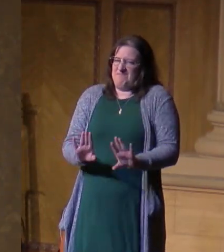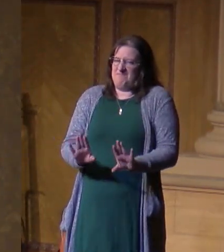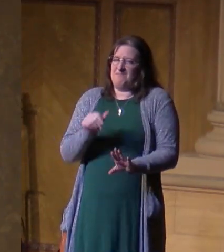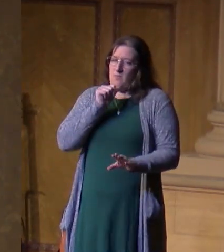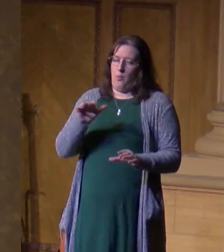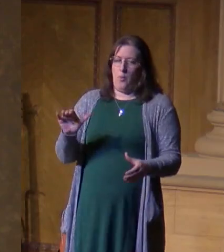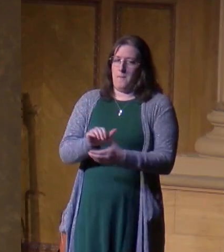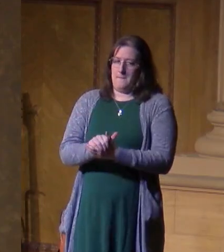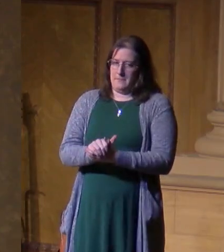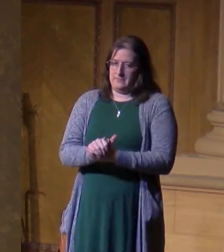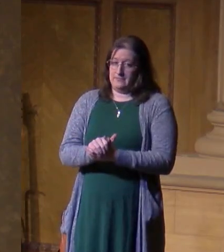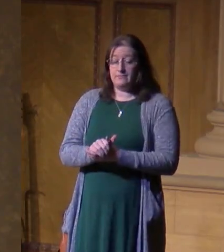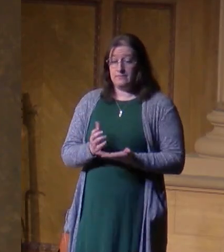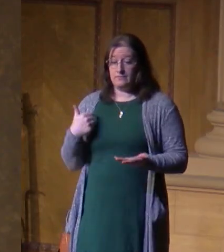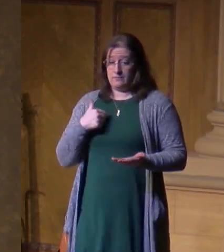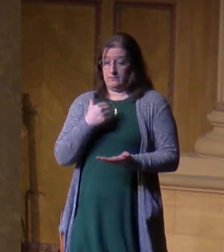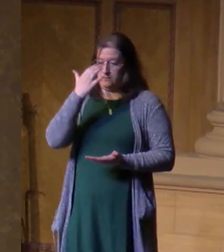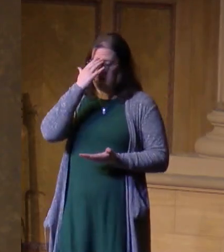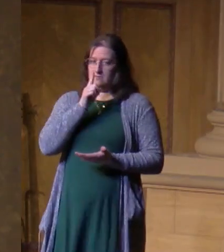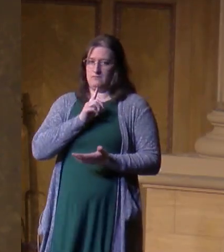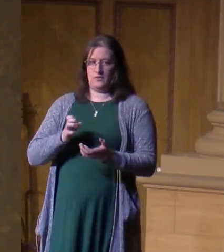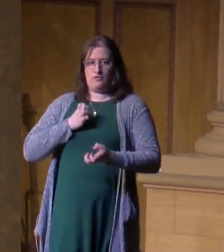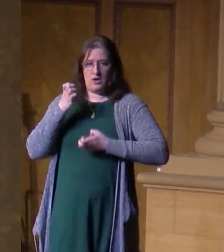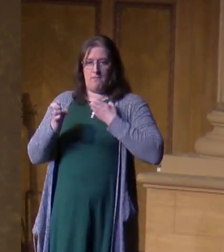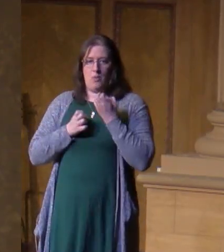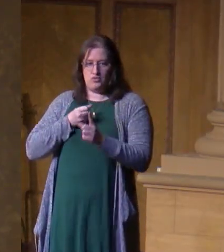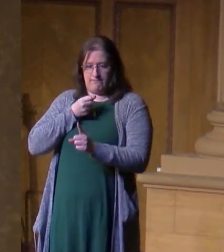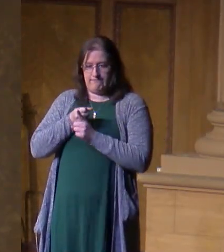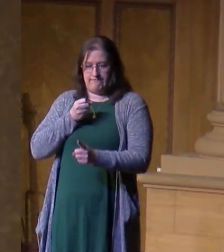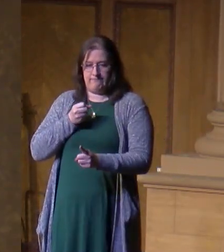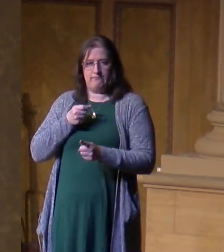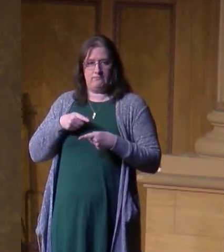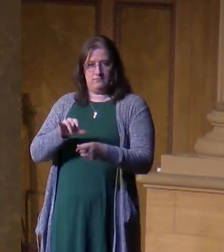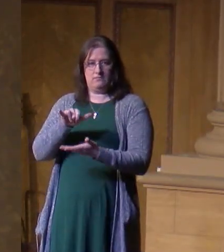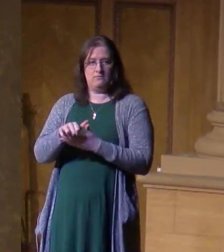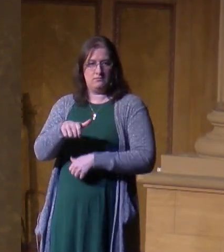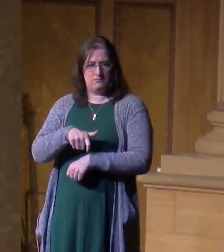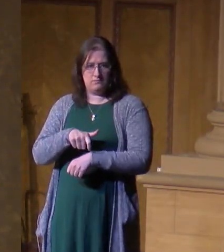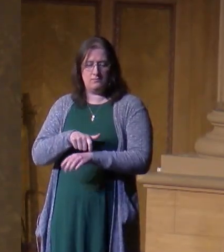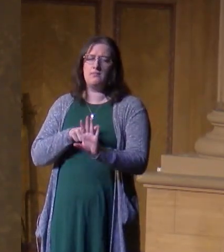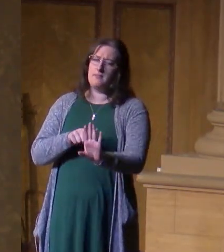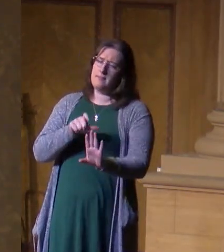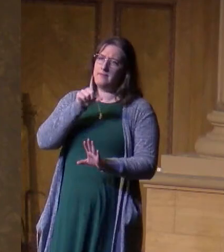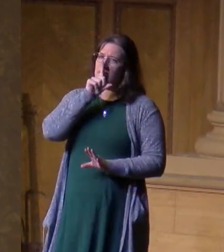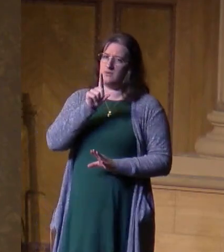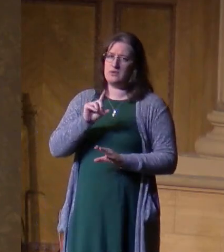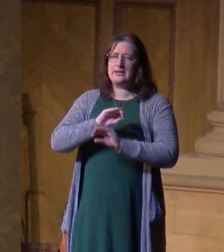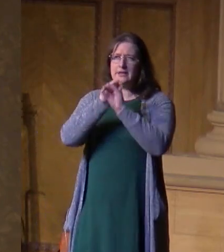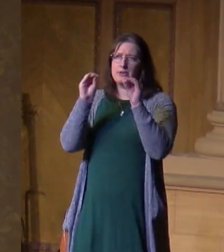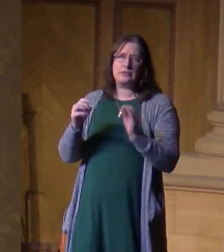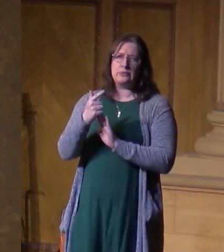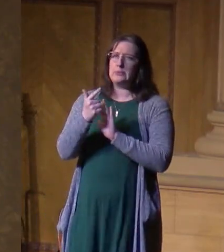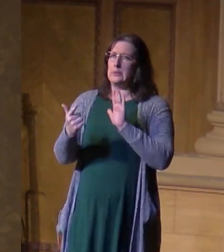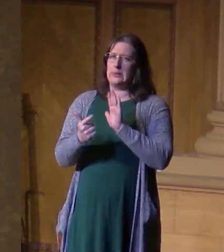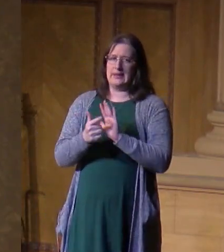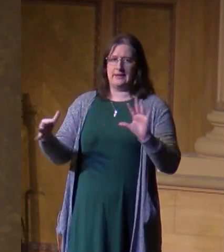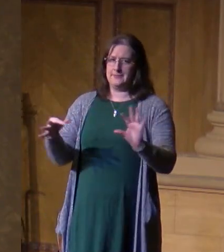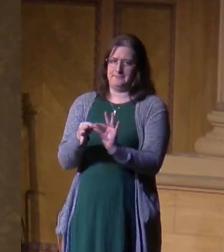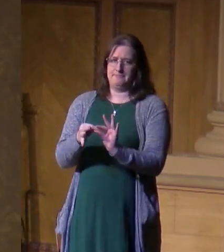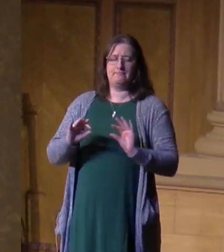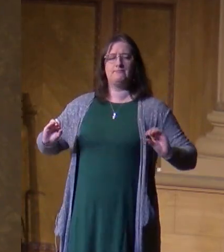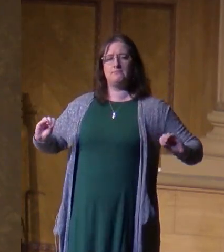that there's some real emotional implications if that happens. But really, there's no real legal implications